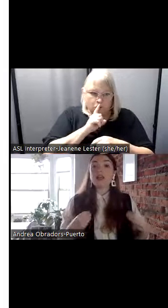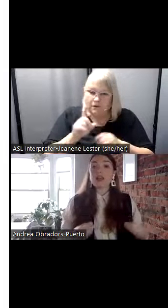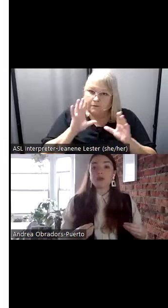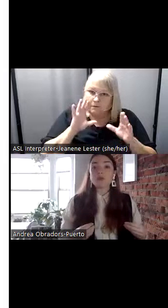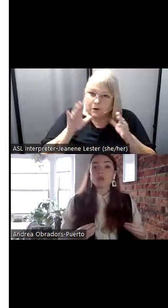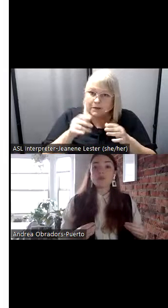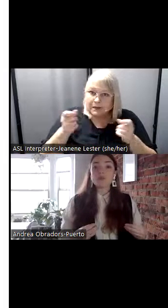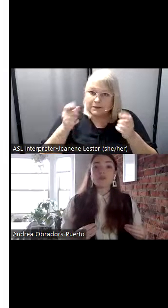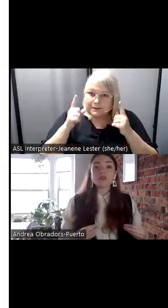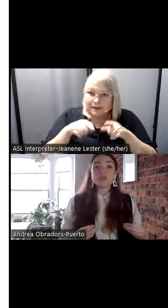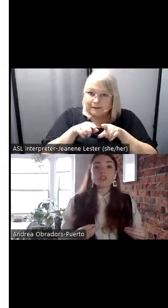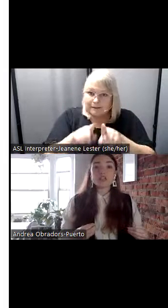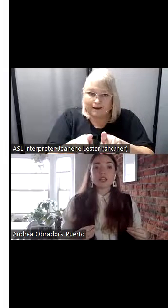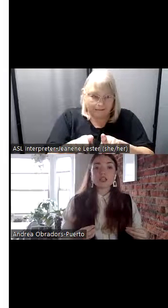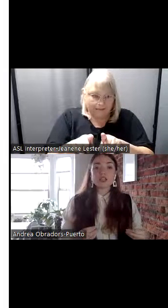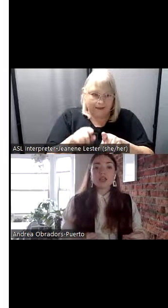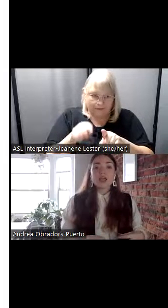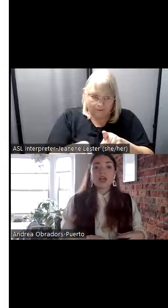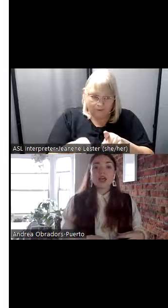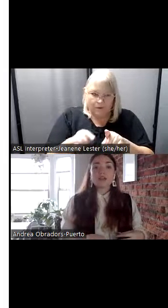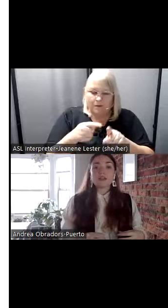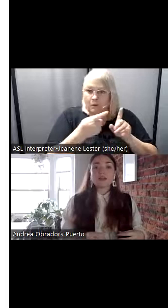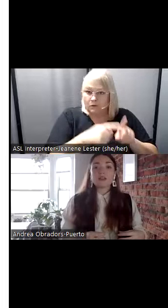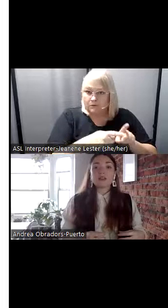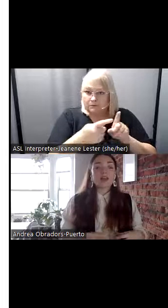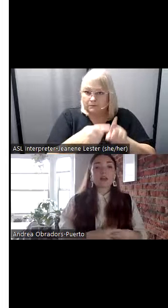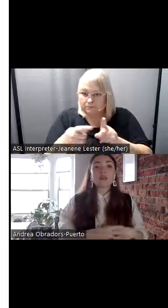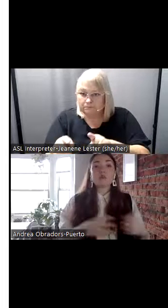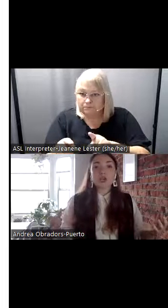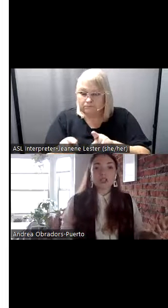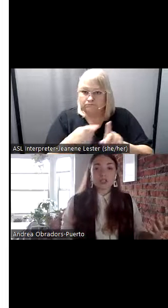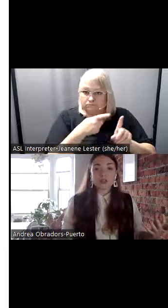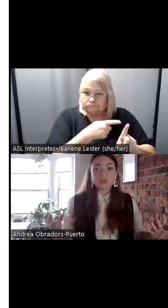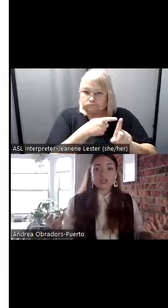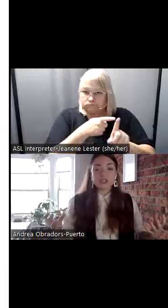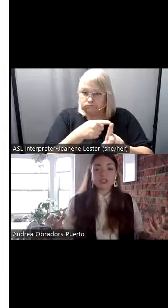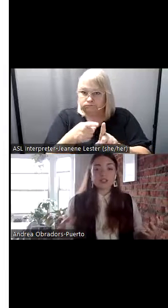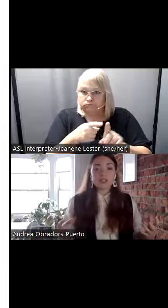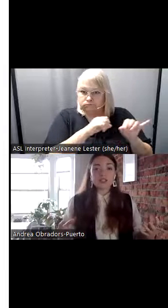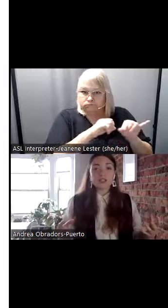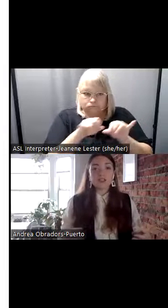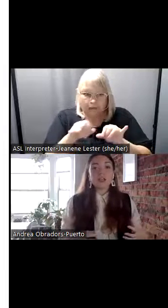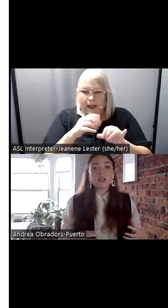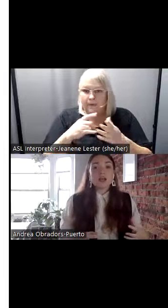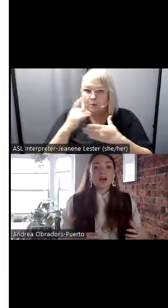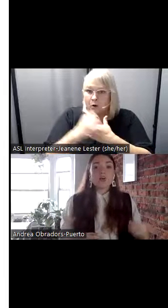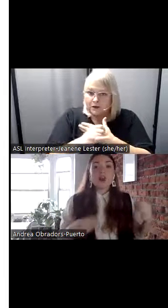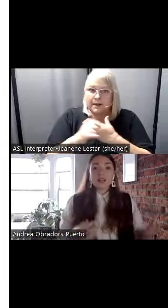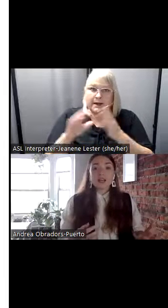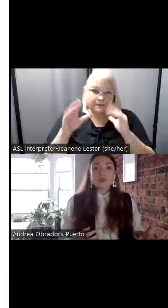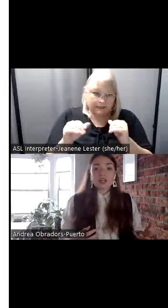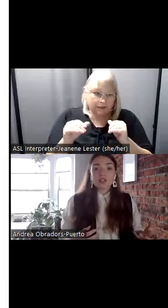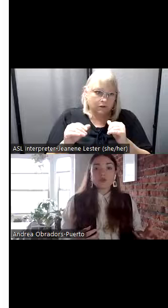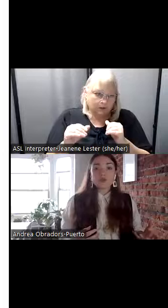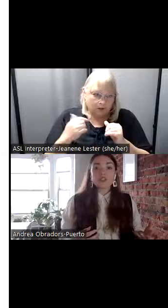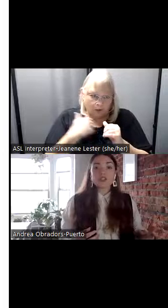understanding and alignment on the purpose of the co-creation sessions and the project expectations as it is. We